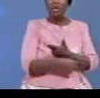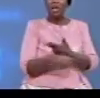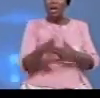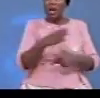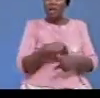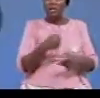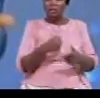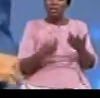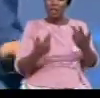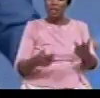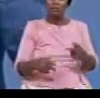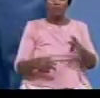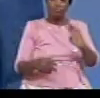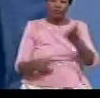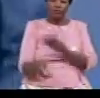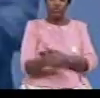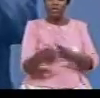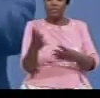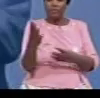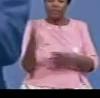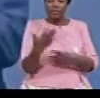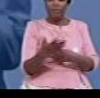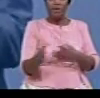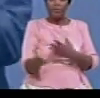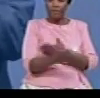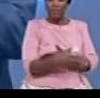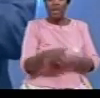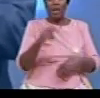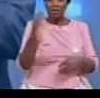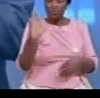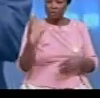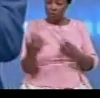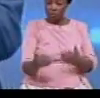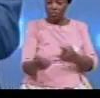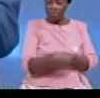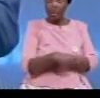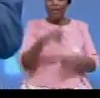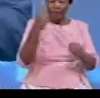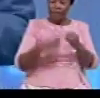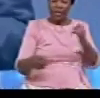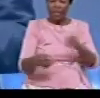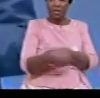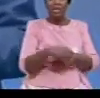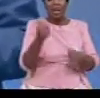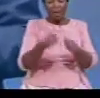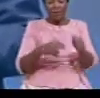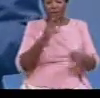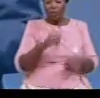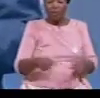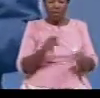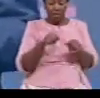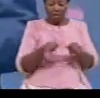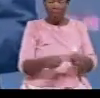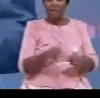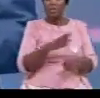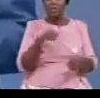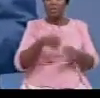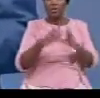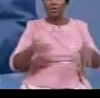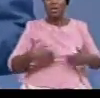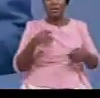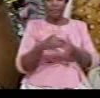fourth day, to the fifth day, and to this final day, everything will be sustained in your life